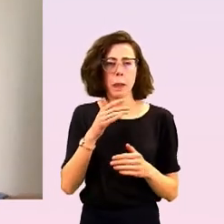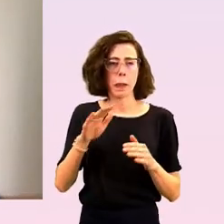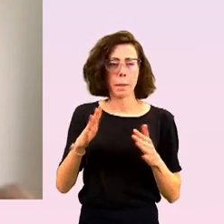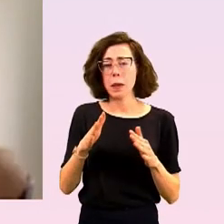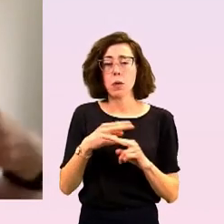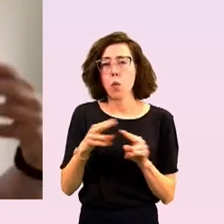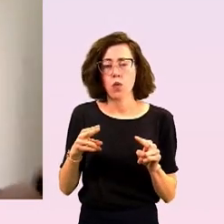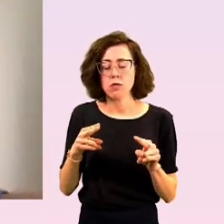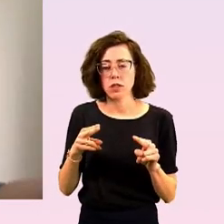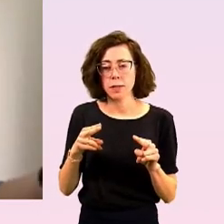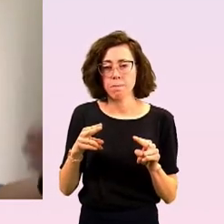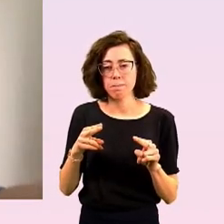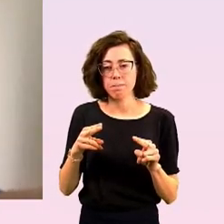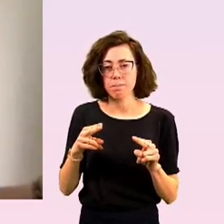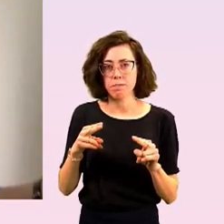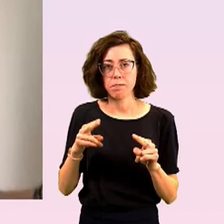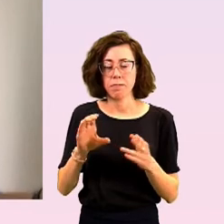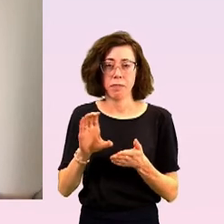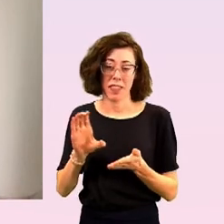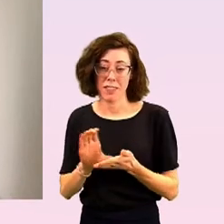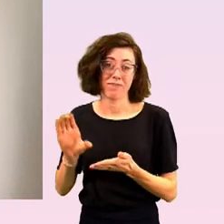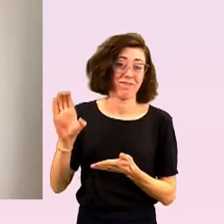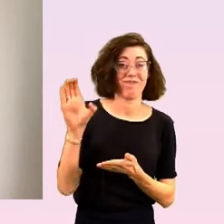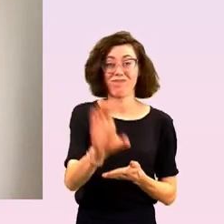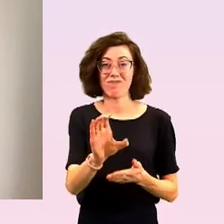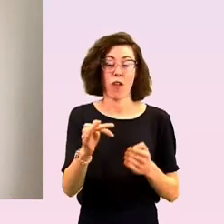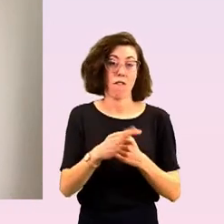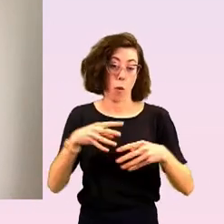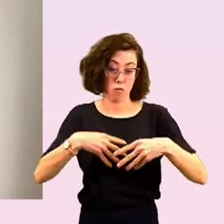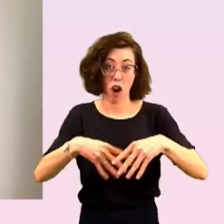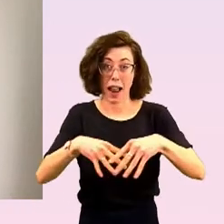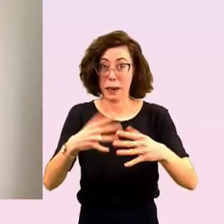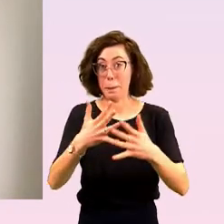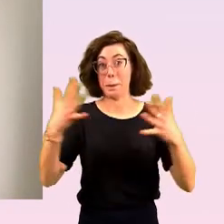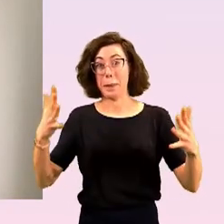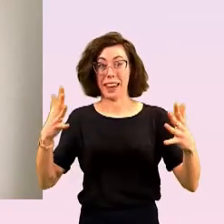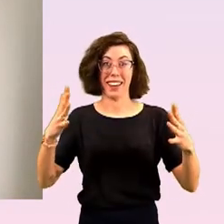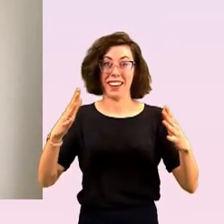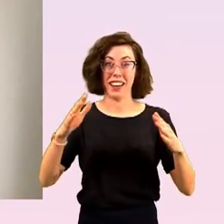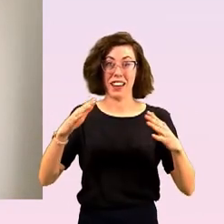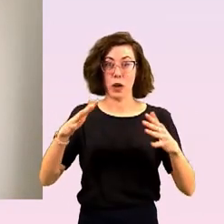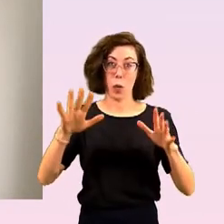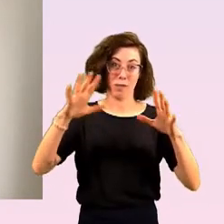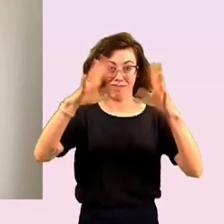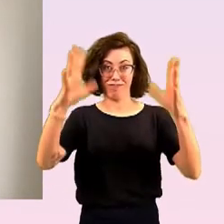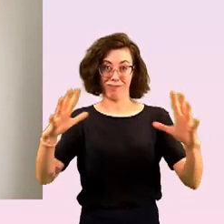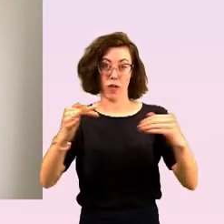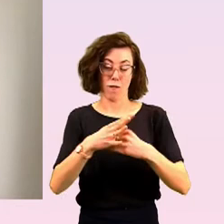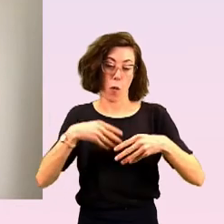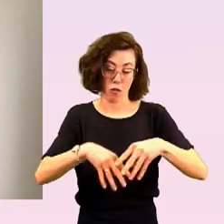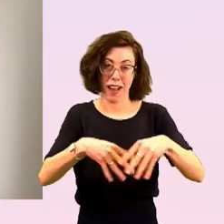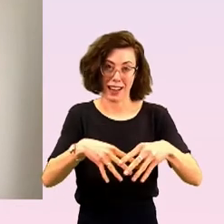extravagant float and installation for the Pride Parade, and instead pumped the money into ensuring that